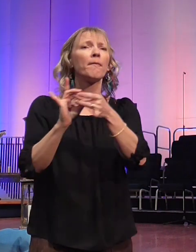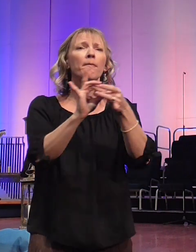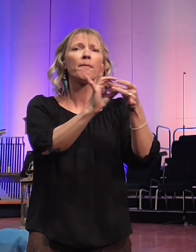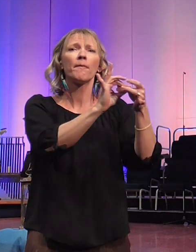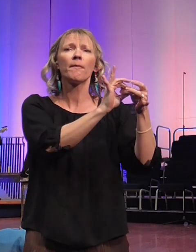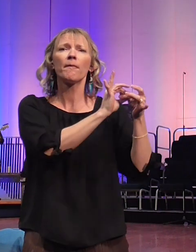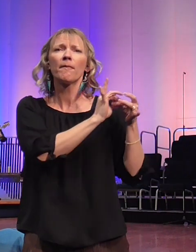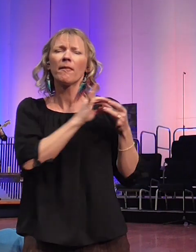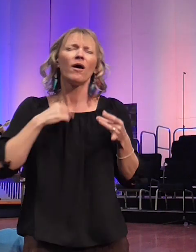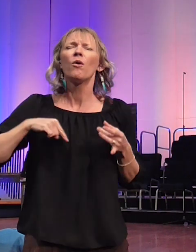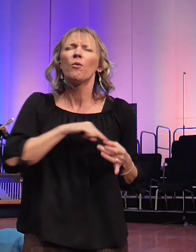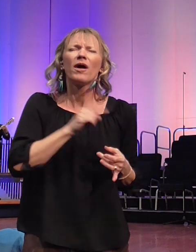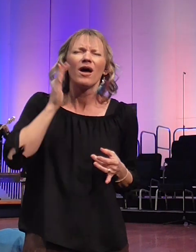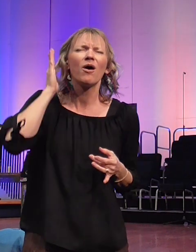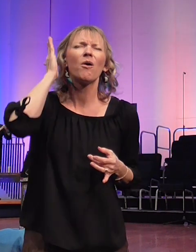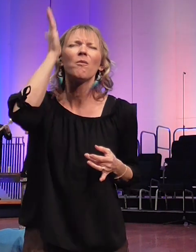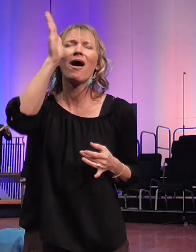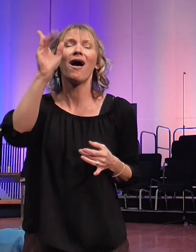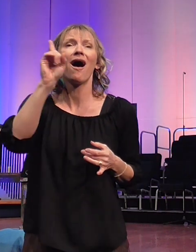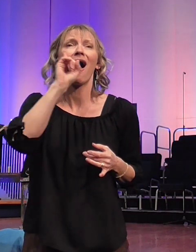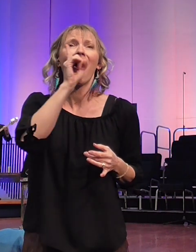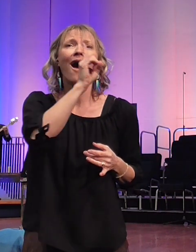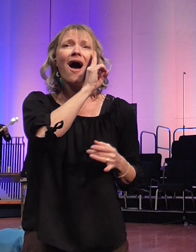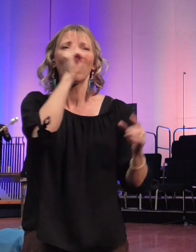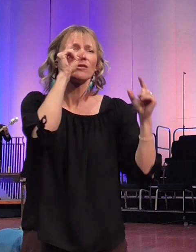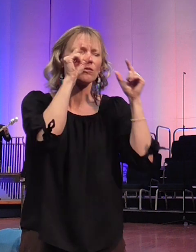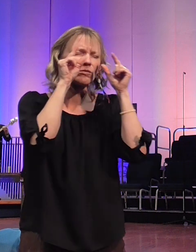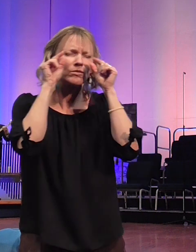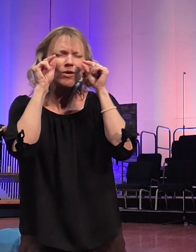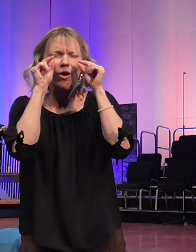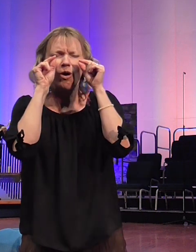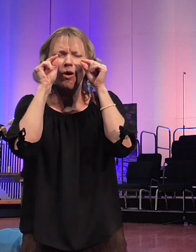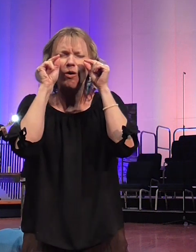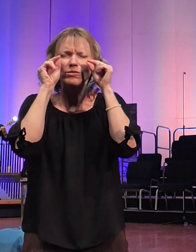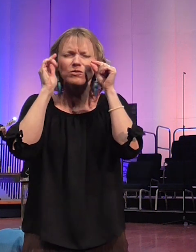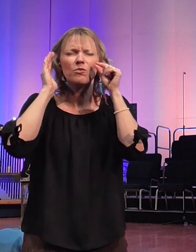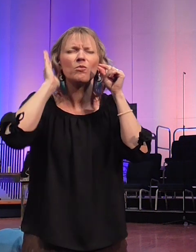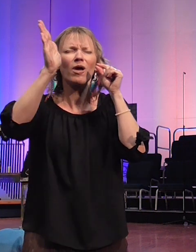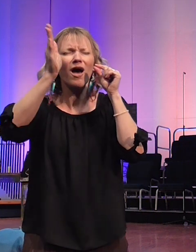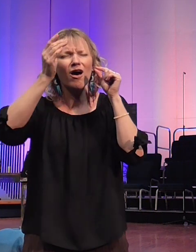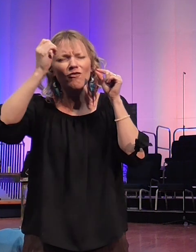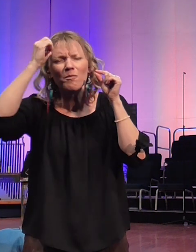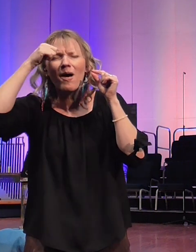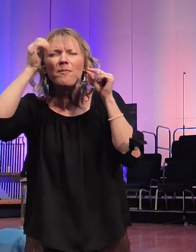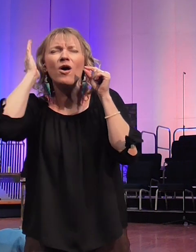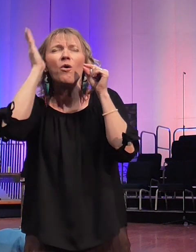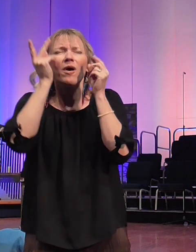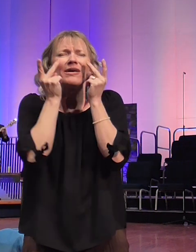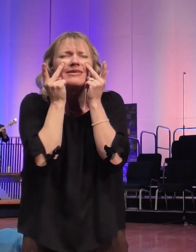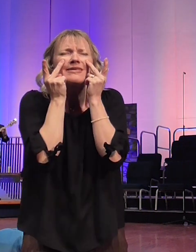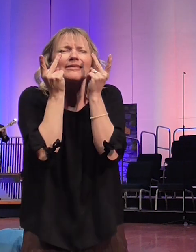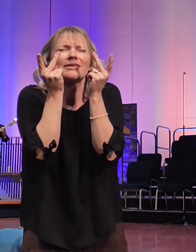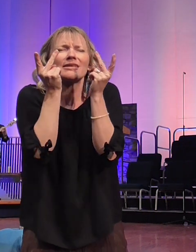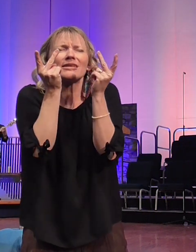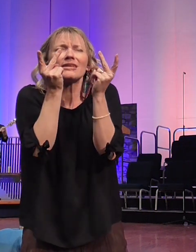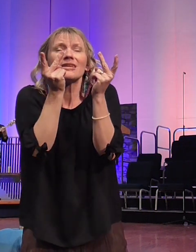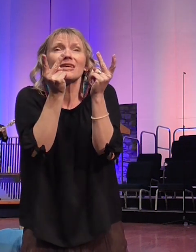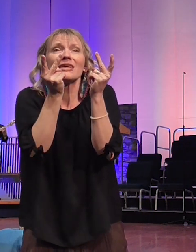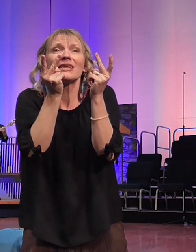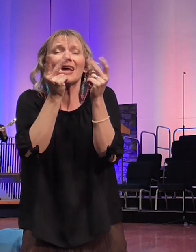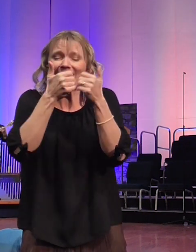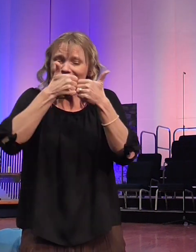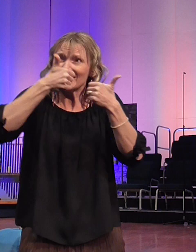We'll remember once we close our eyes to see that such distances